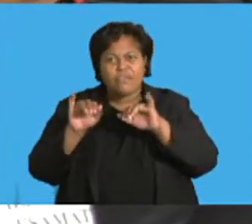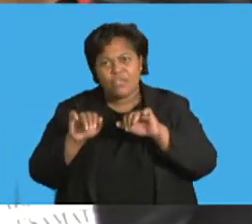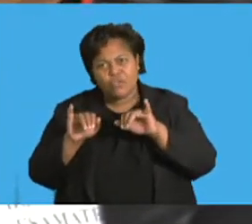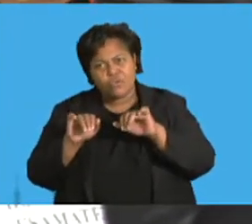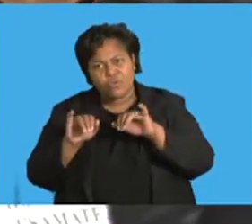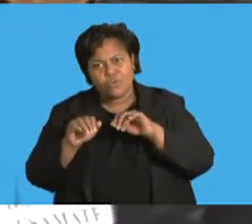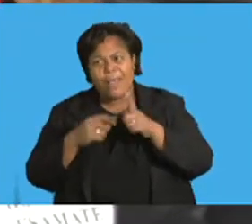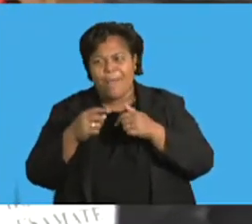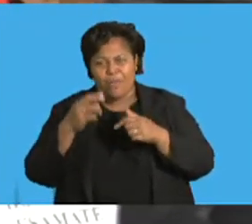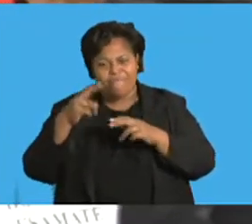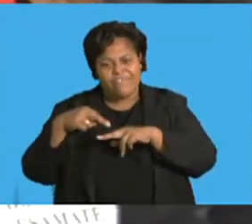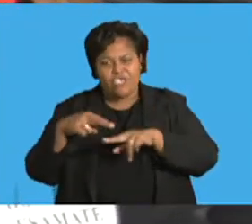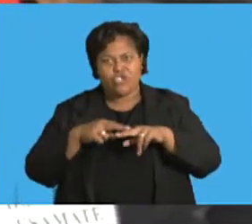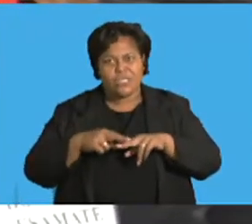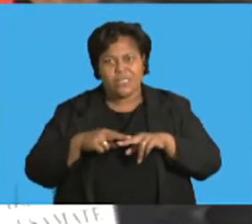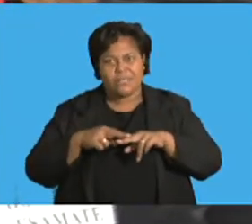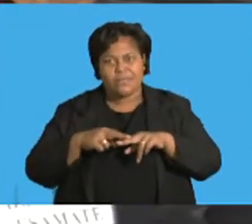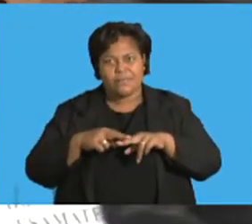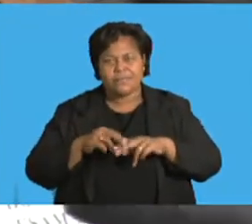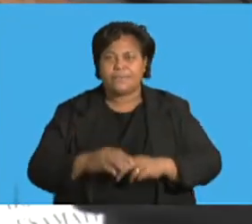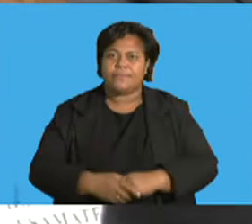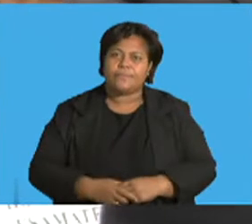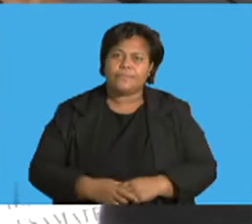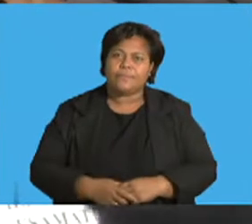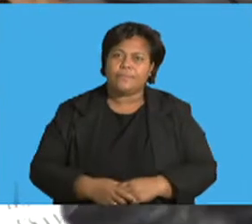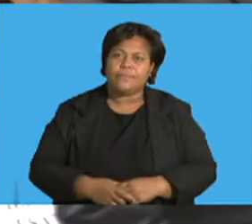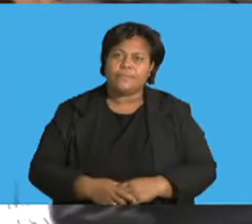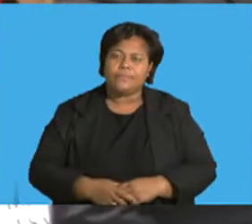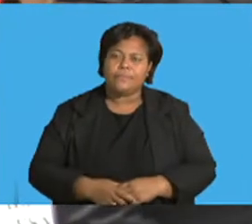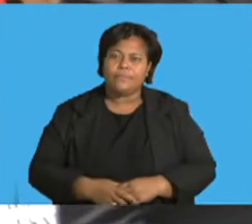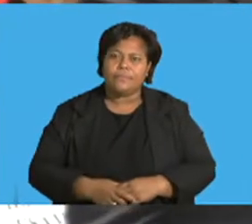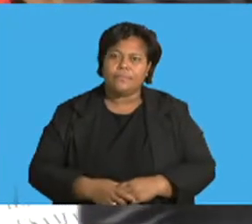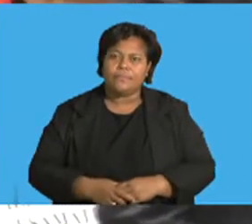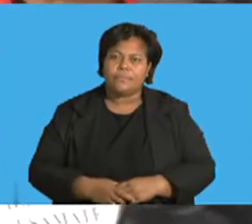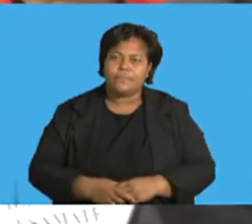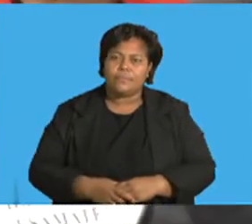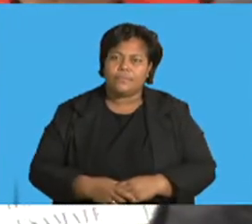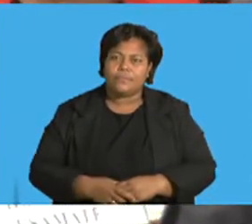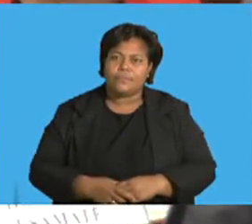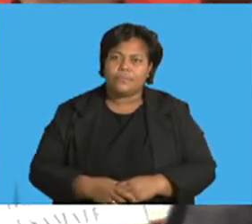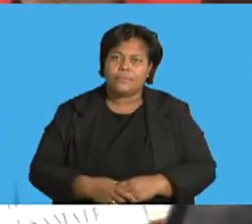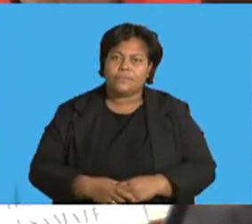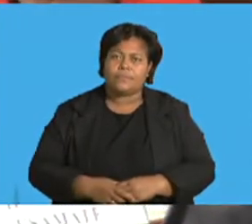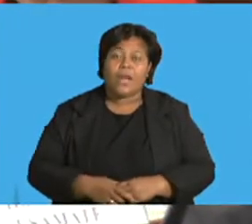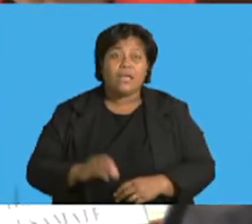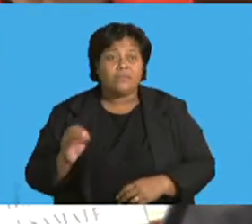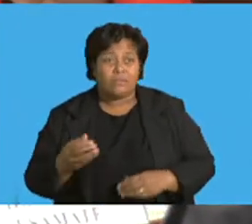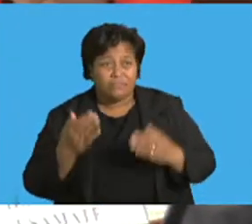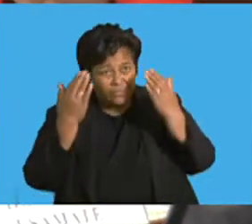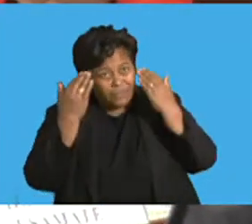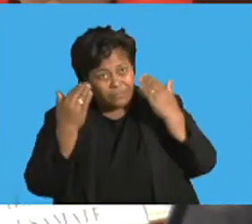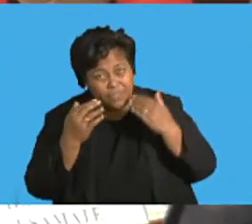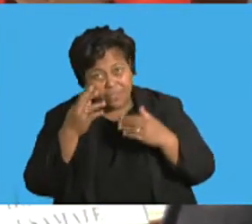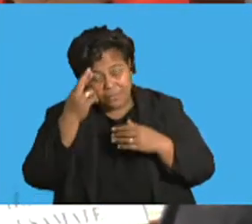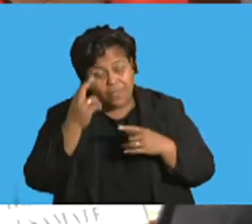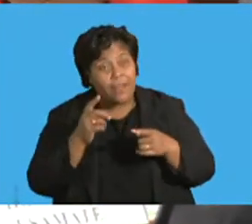of Fiji. That's what's been used, Mr. Speaker, sir. So, Mr. Speaker, sir,